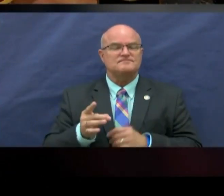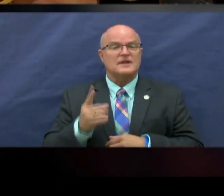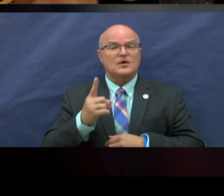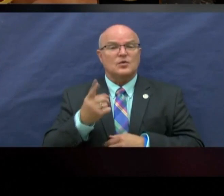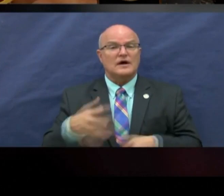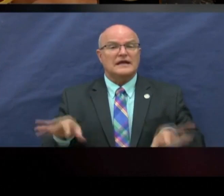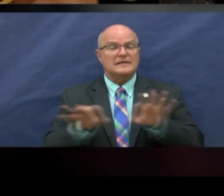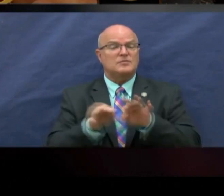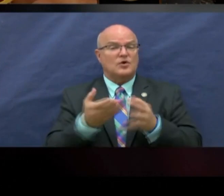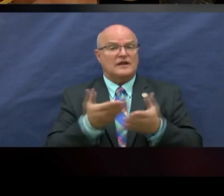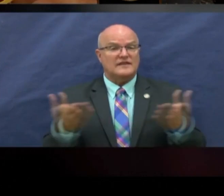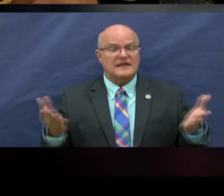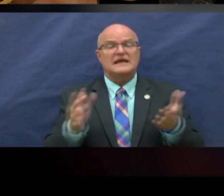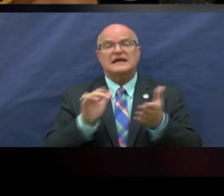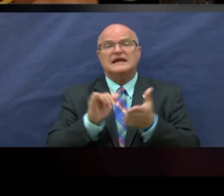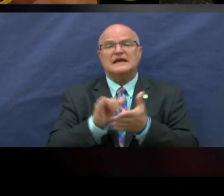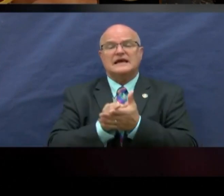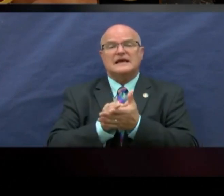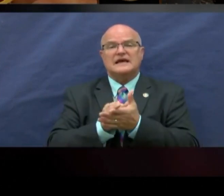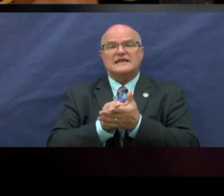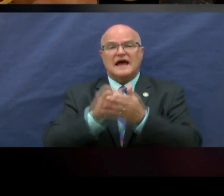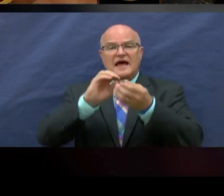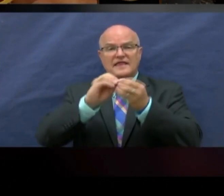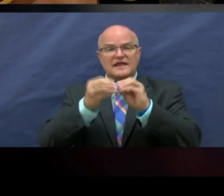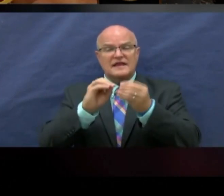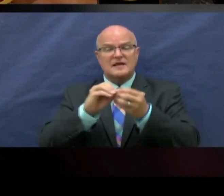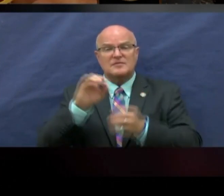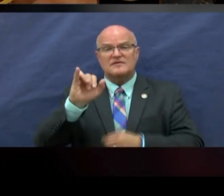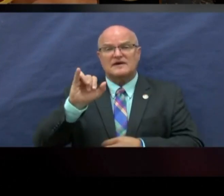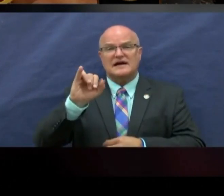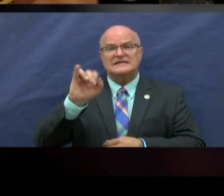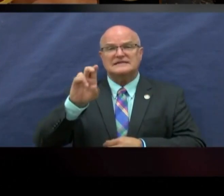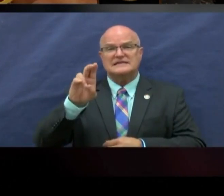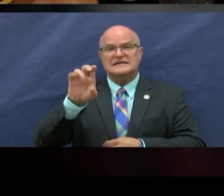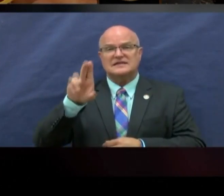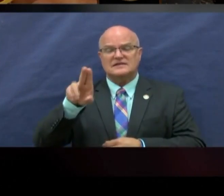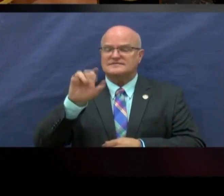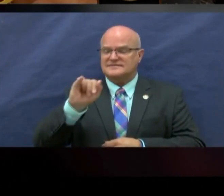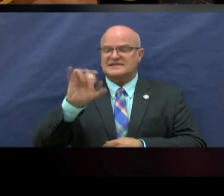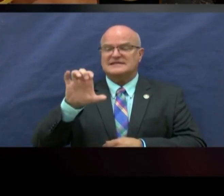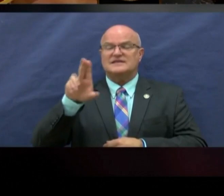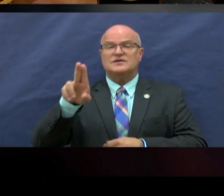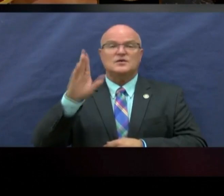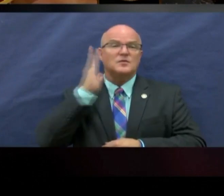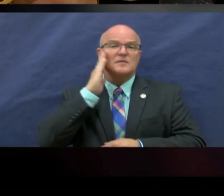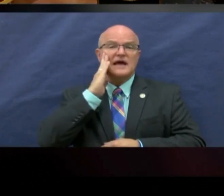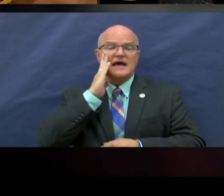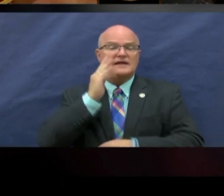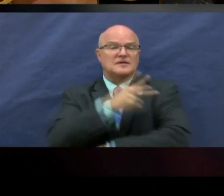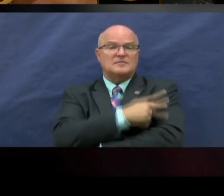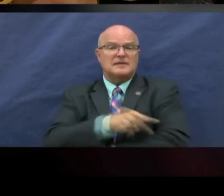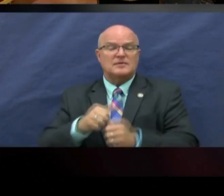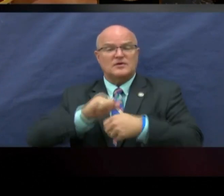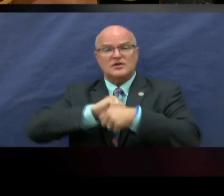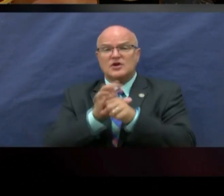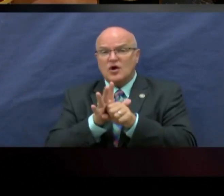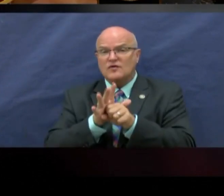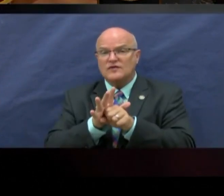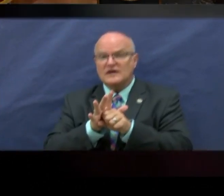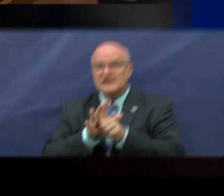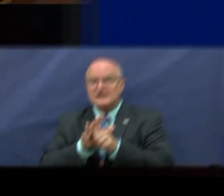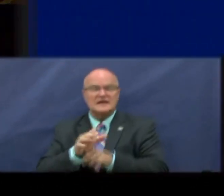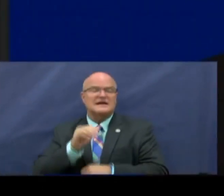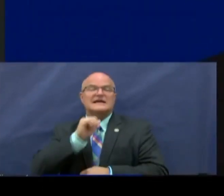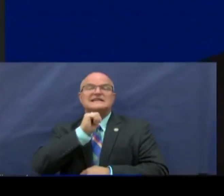in mind is that the number of ICU beds occupied by patients with COVID does